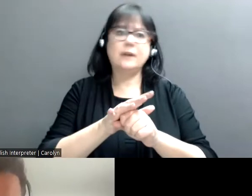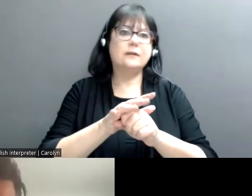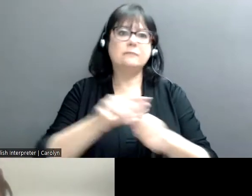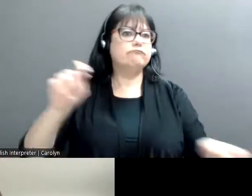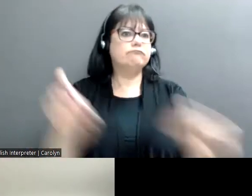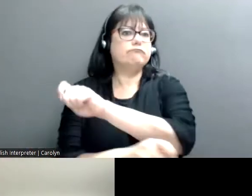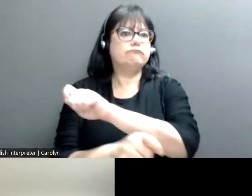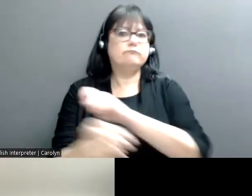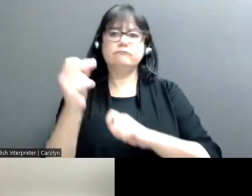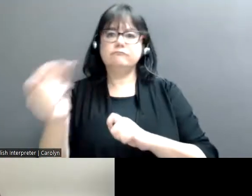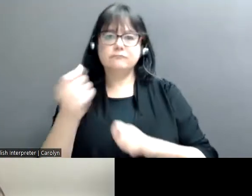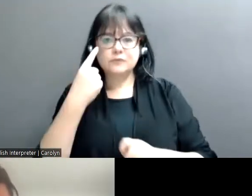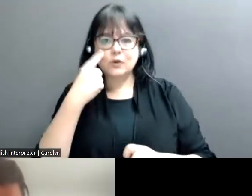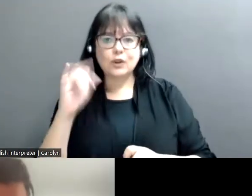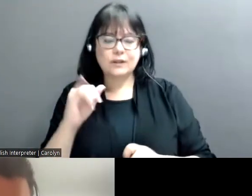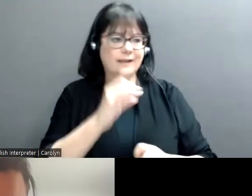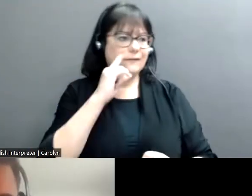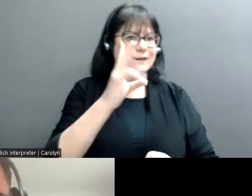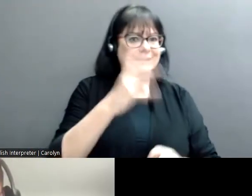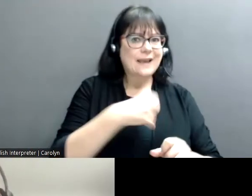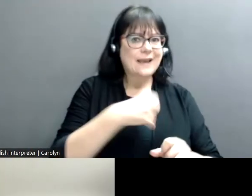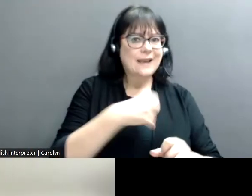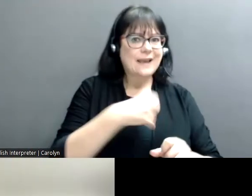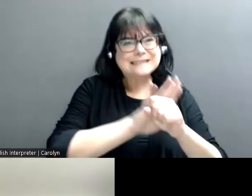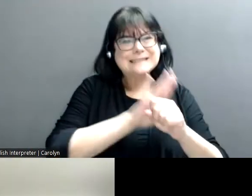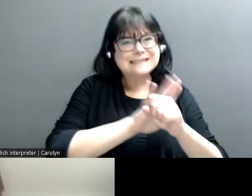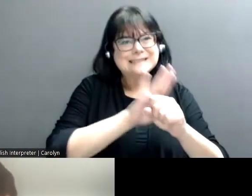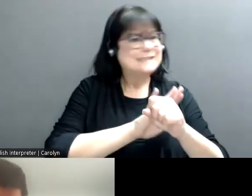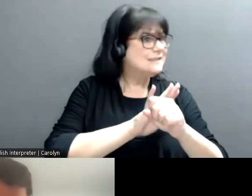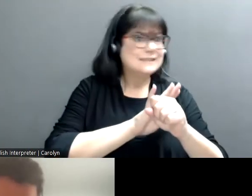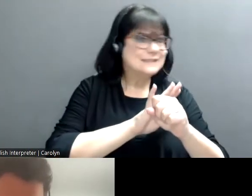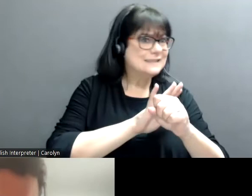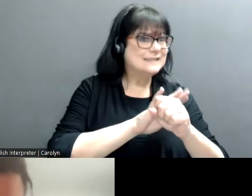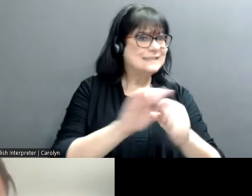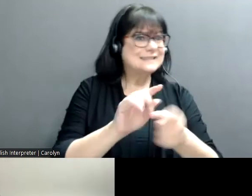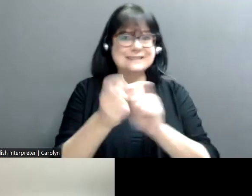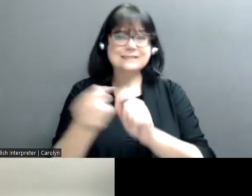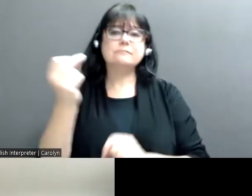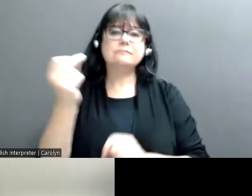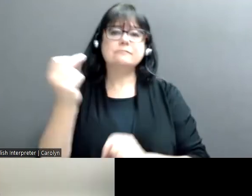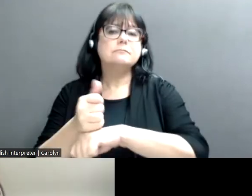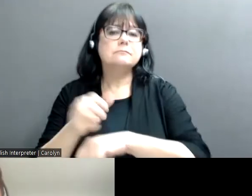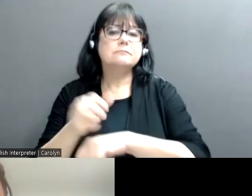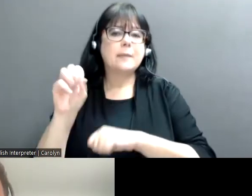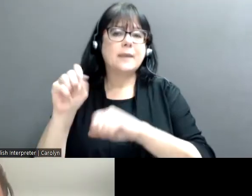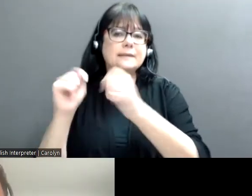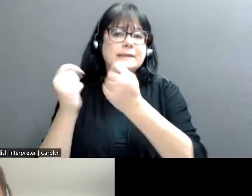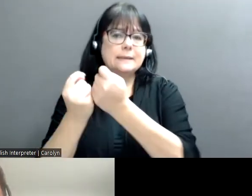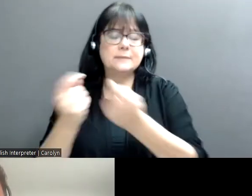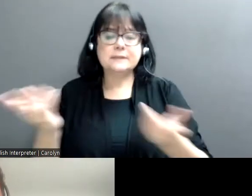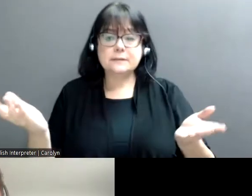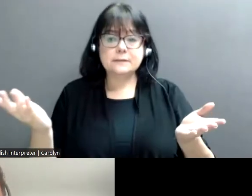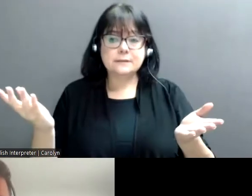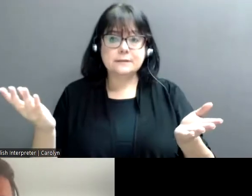to large firms. I think some of them on the line with at this workshop